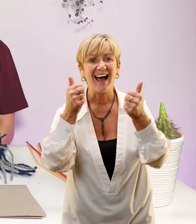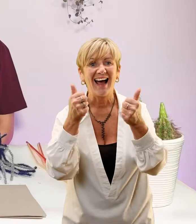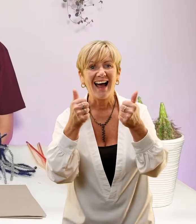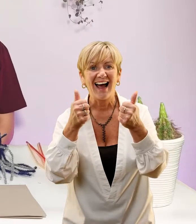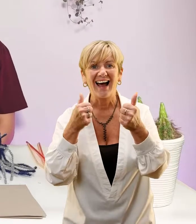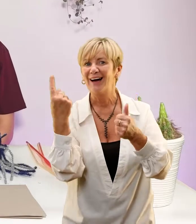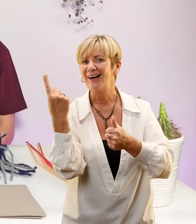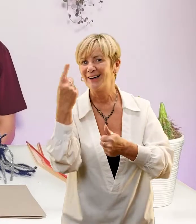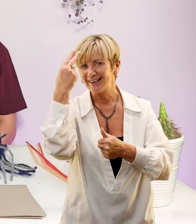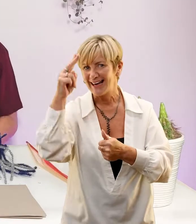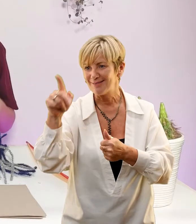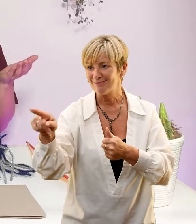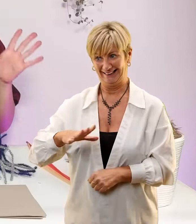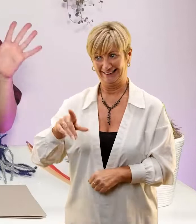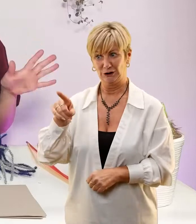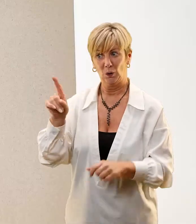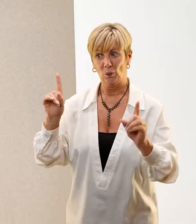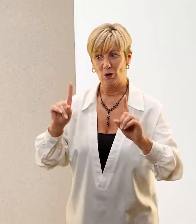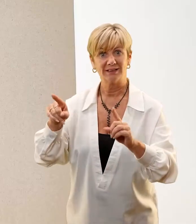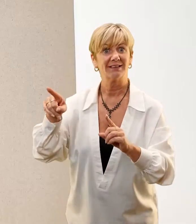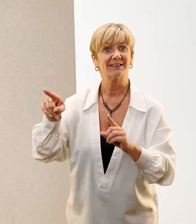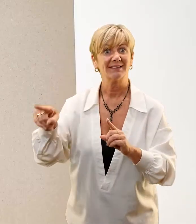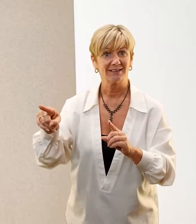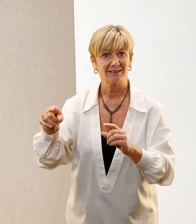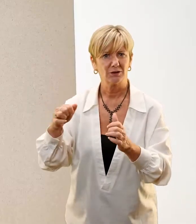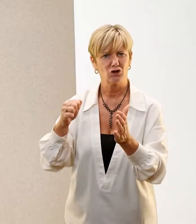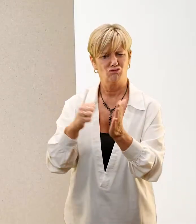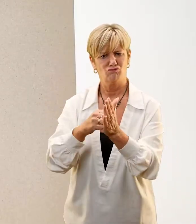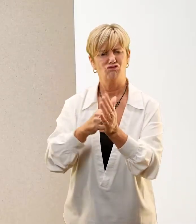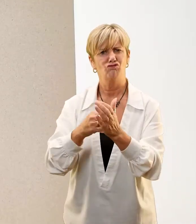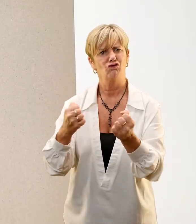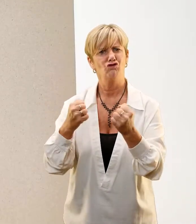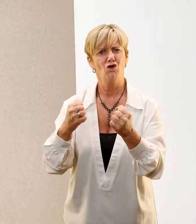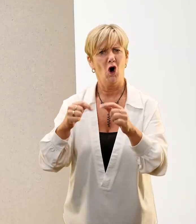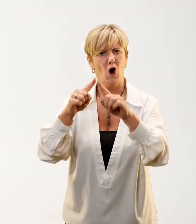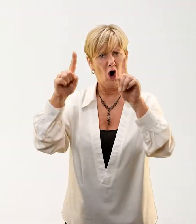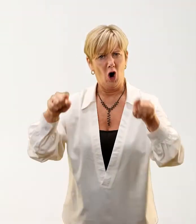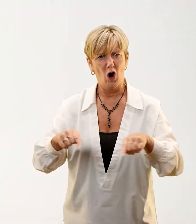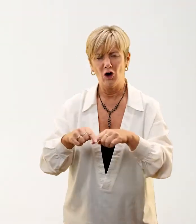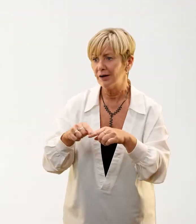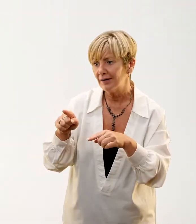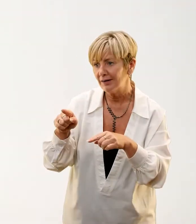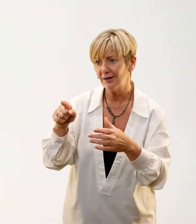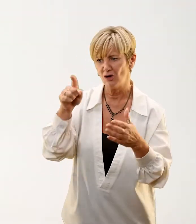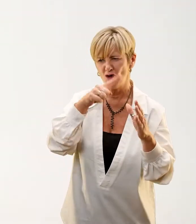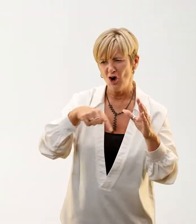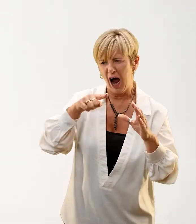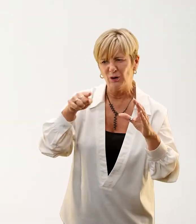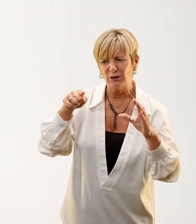Hello, my name's Rosie and today we are going to make a planet